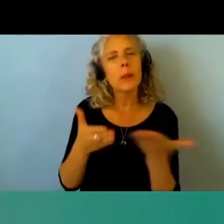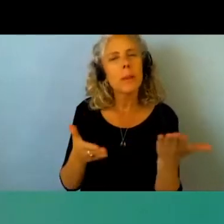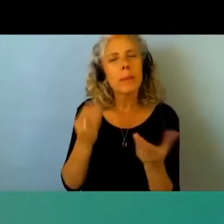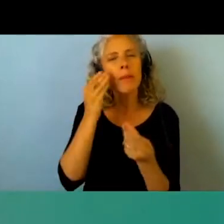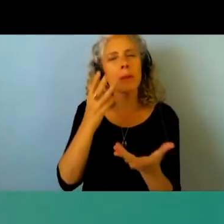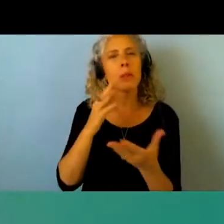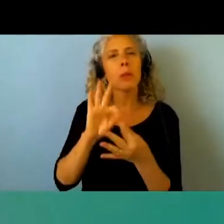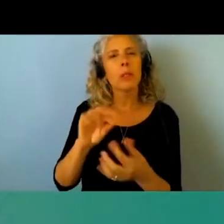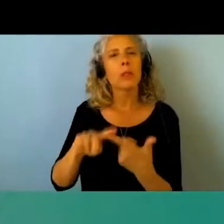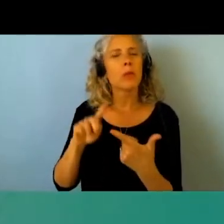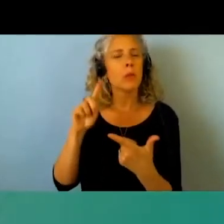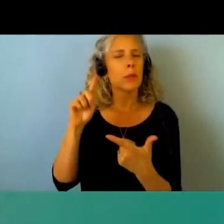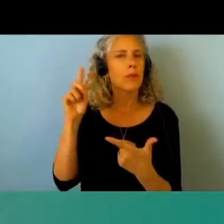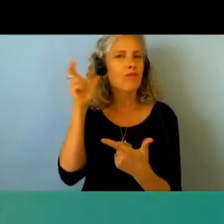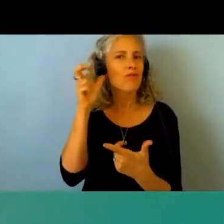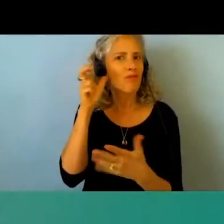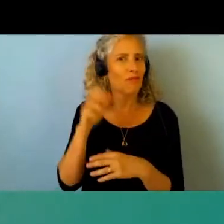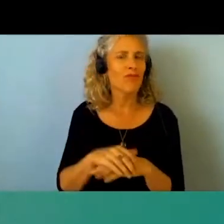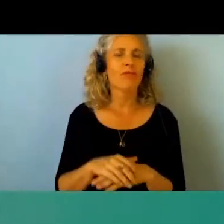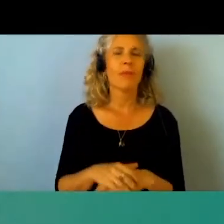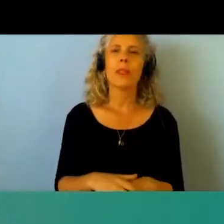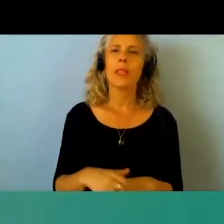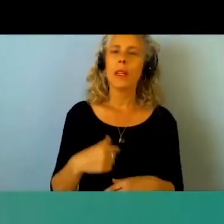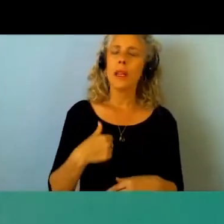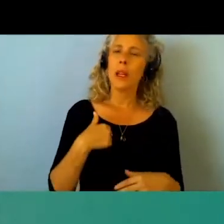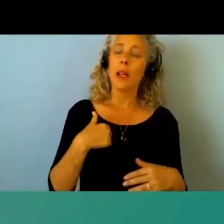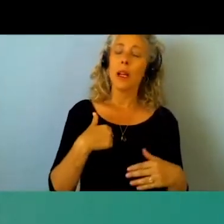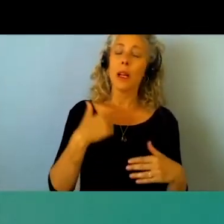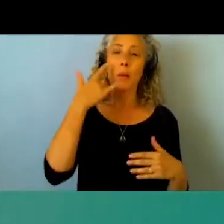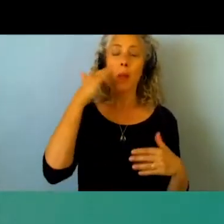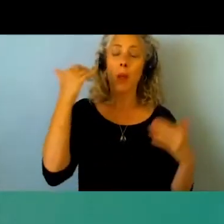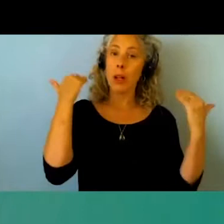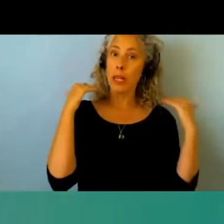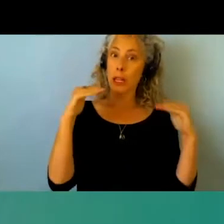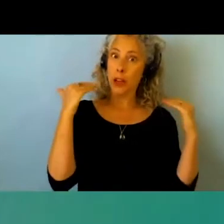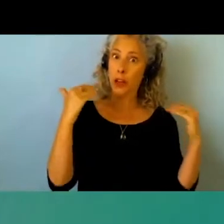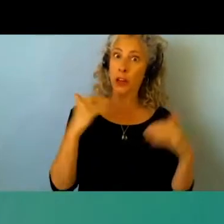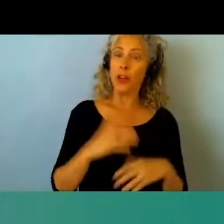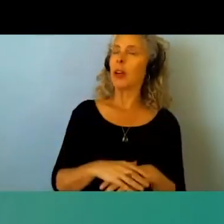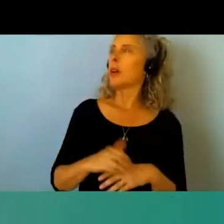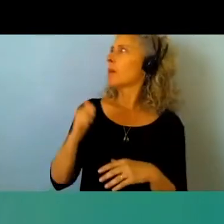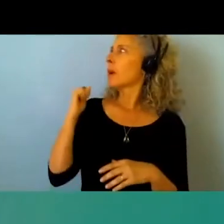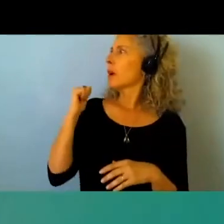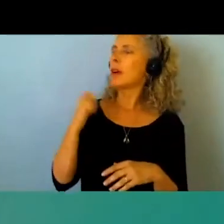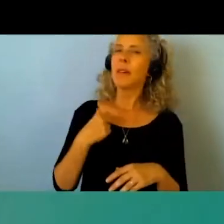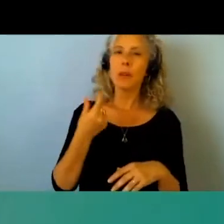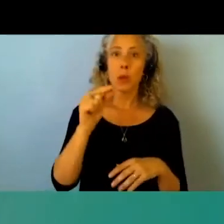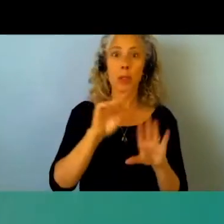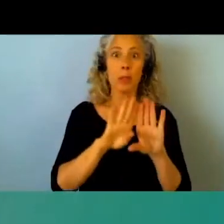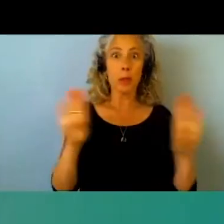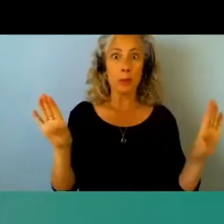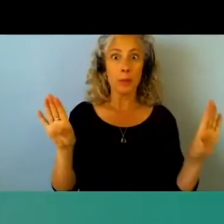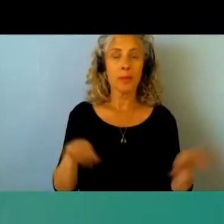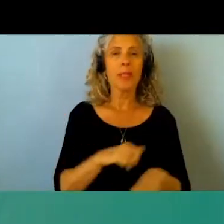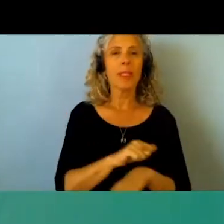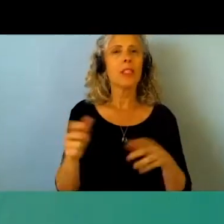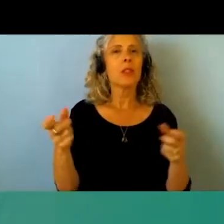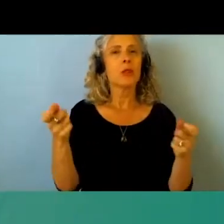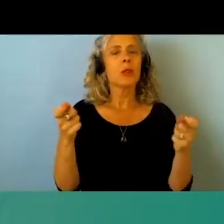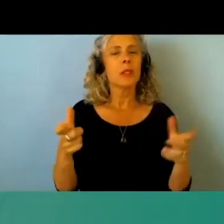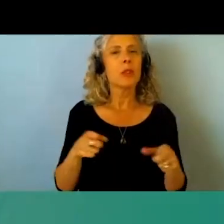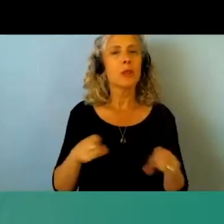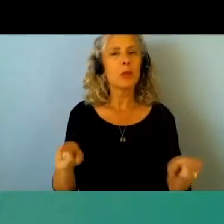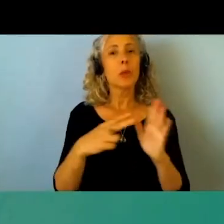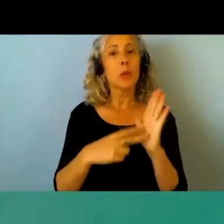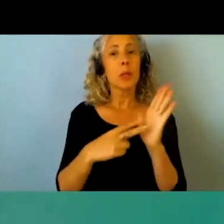purple collarless shirt. My head and shoulders are visible, and I'm in front of a green screen. The stage directions during the reading have